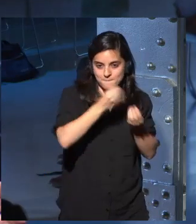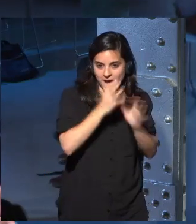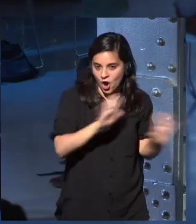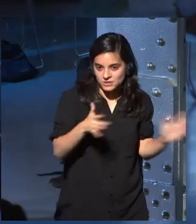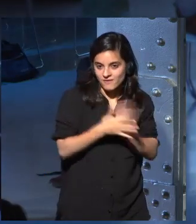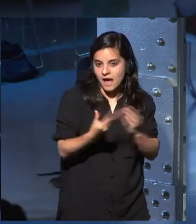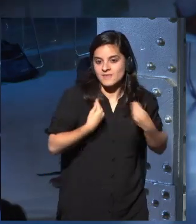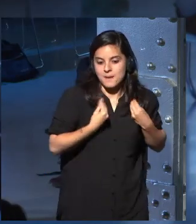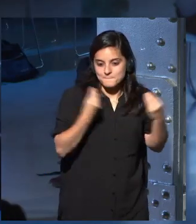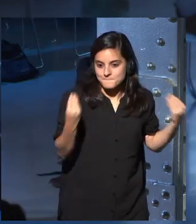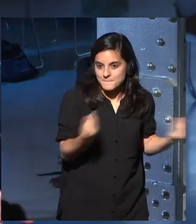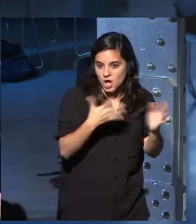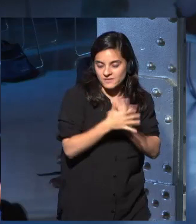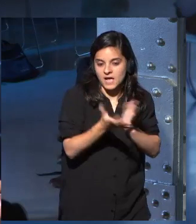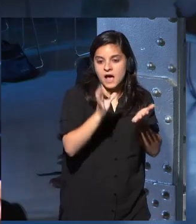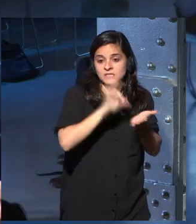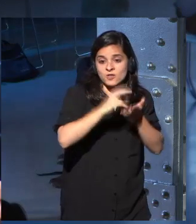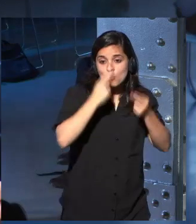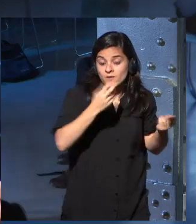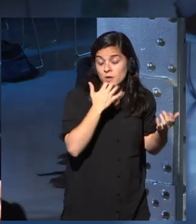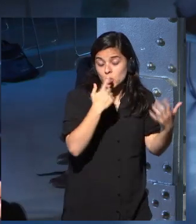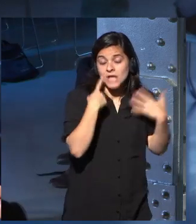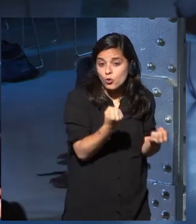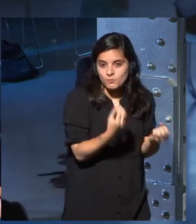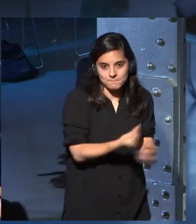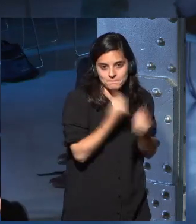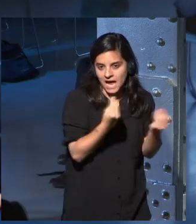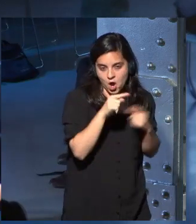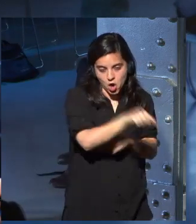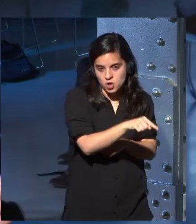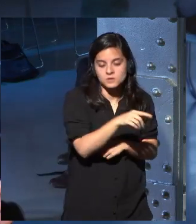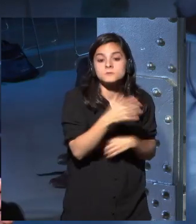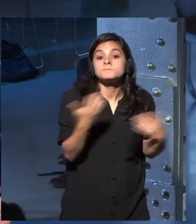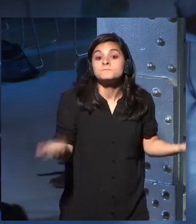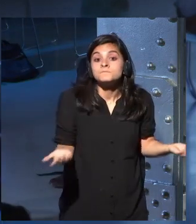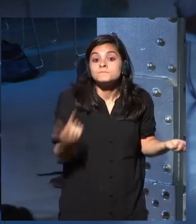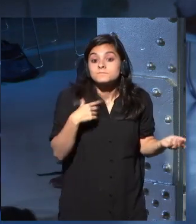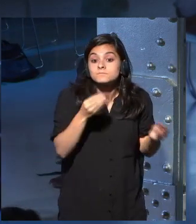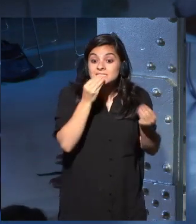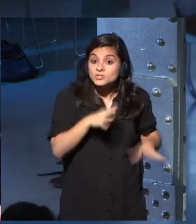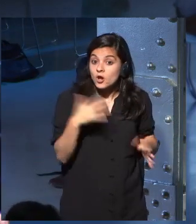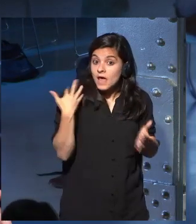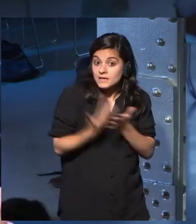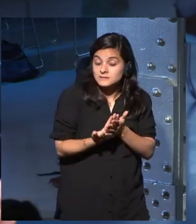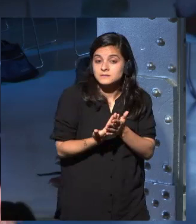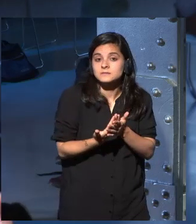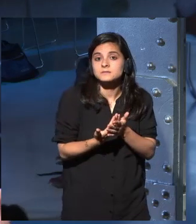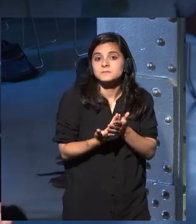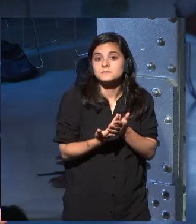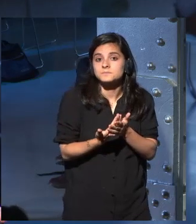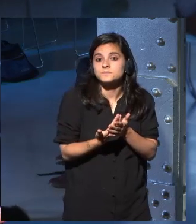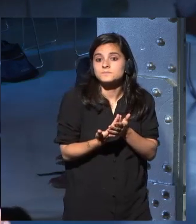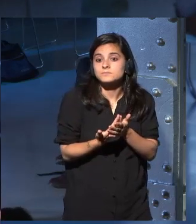These stories appeared to me, so to speak, and Elizabeth's life grew of its